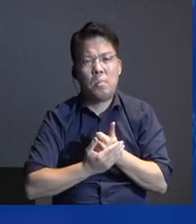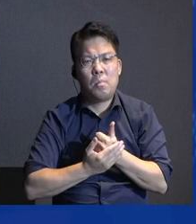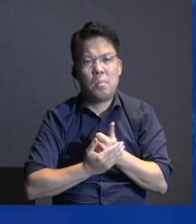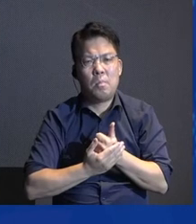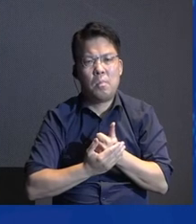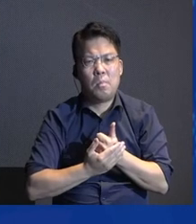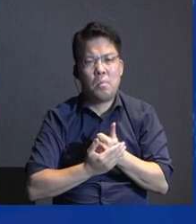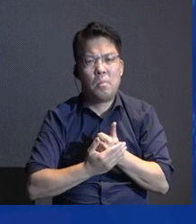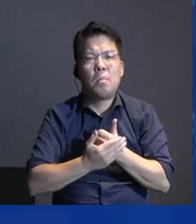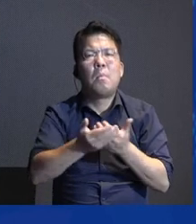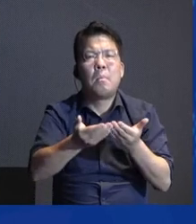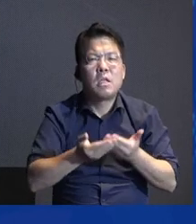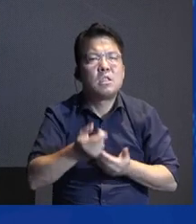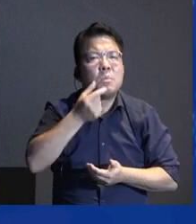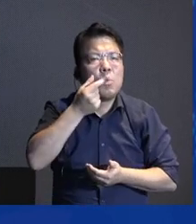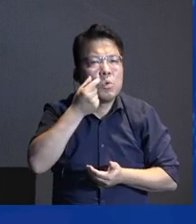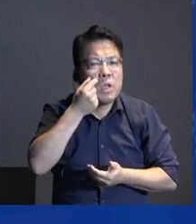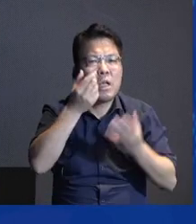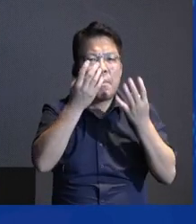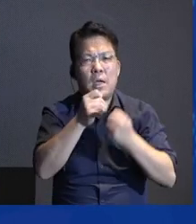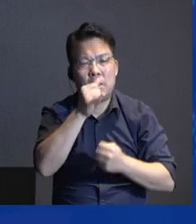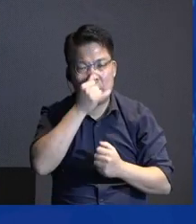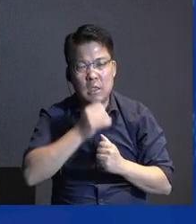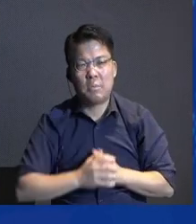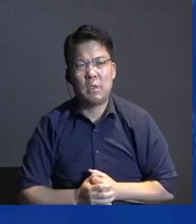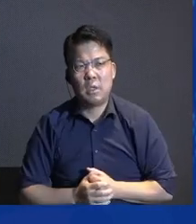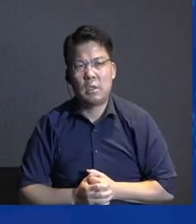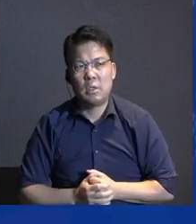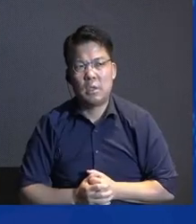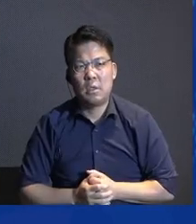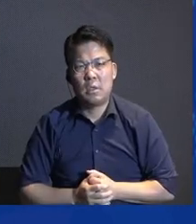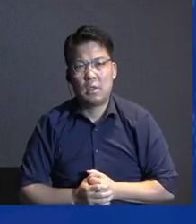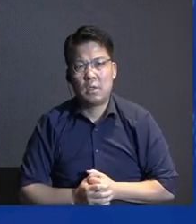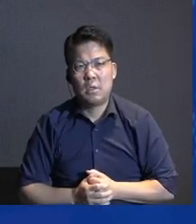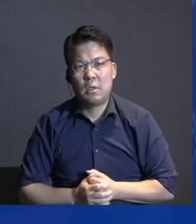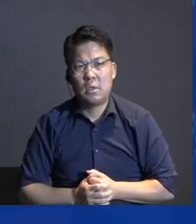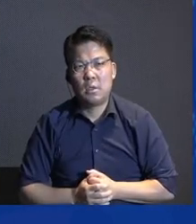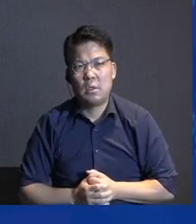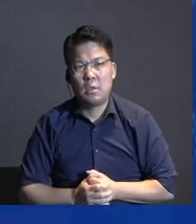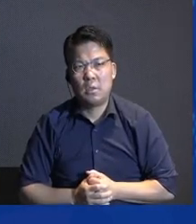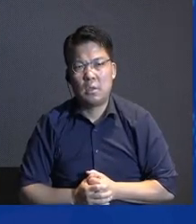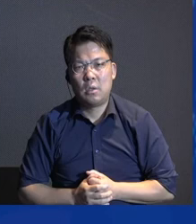There is a reality that the national system is not bad, but